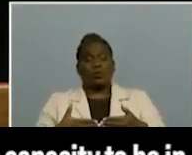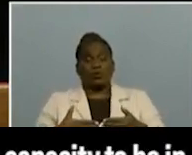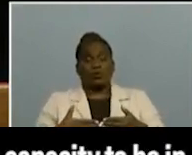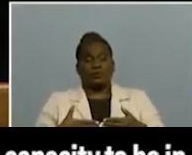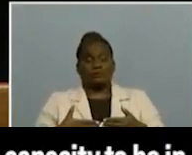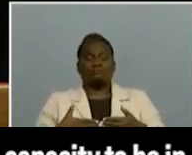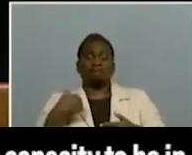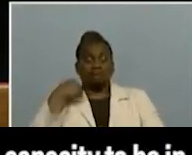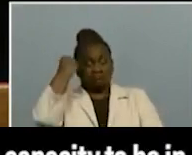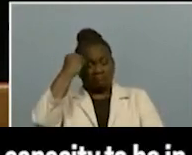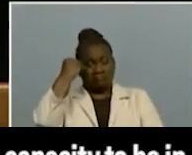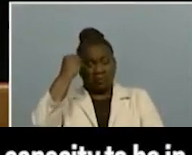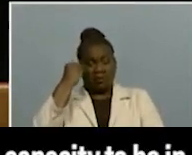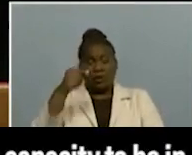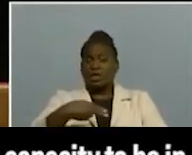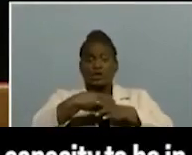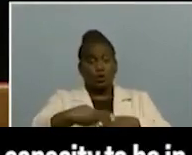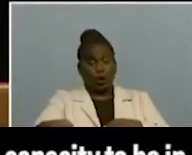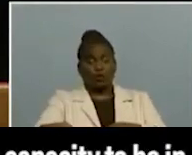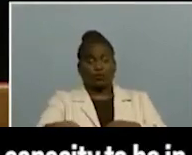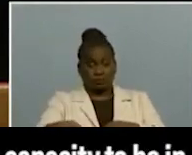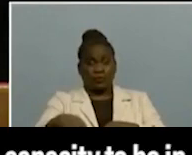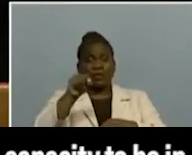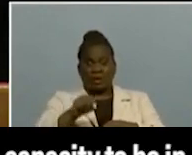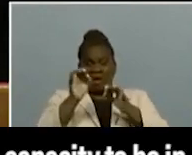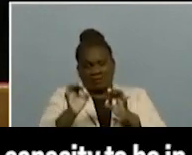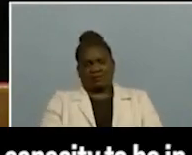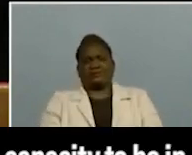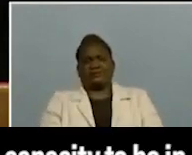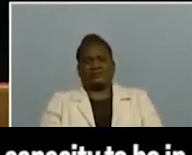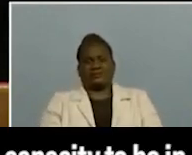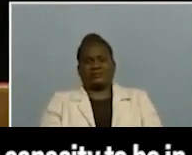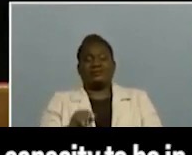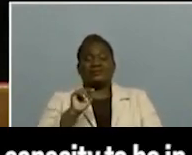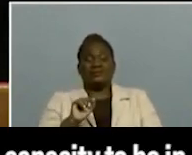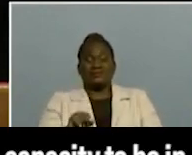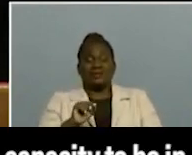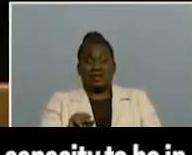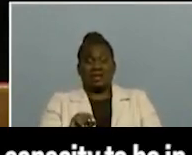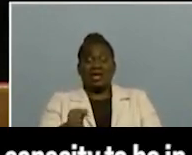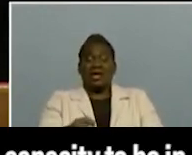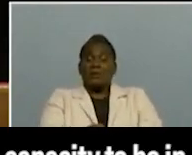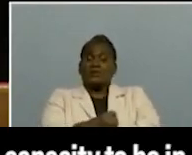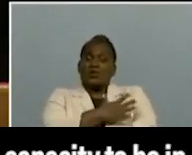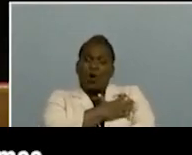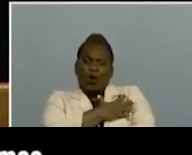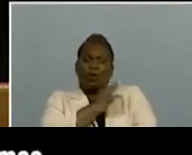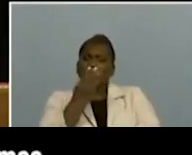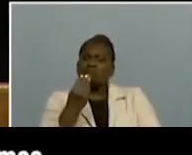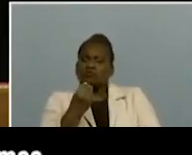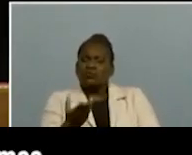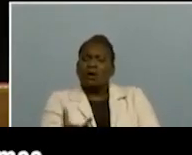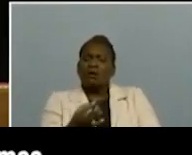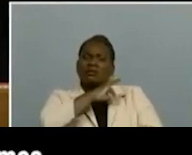the success of the revolution depends on the capacity to be in dialogue with the population, excite the citizens and